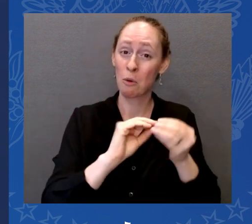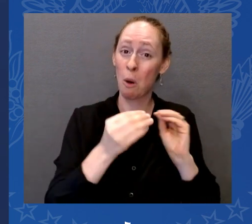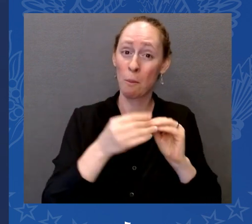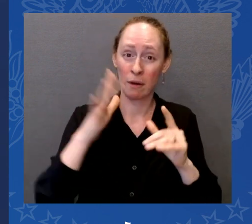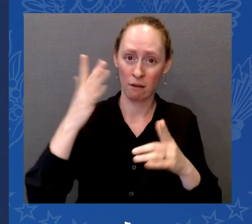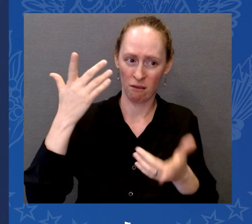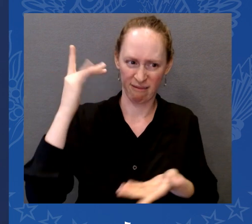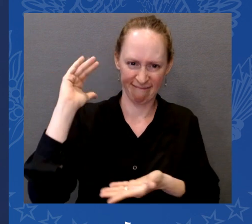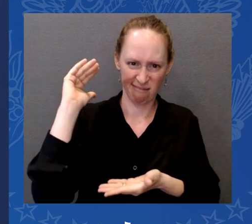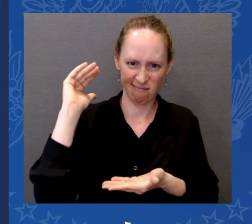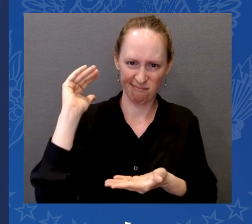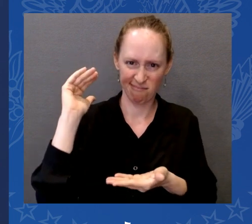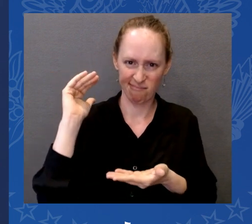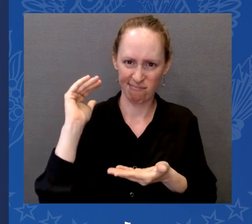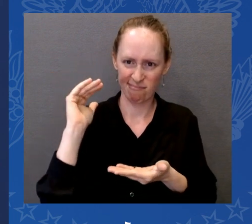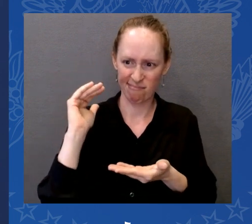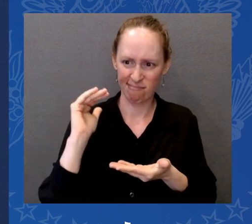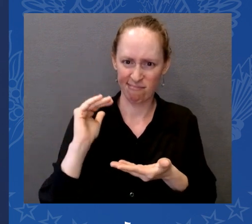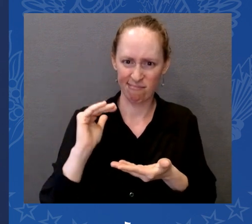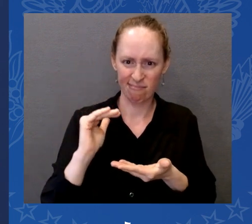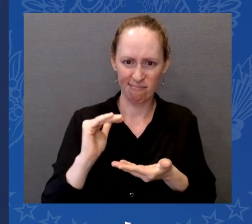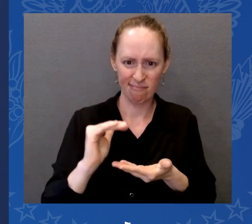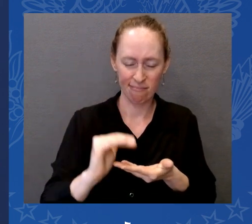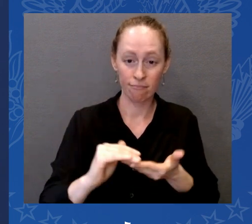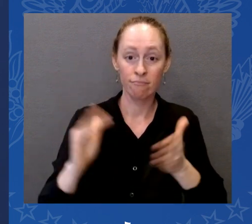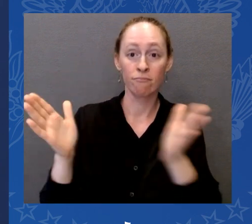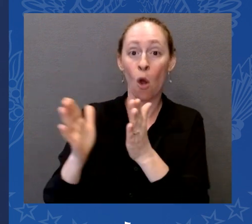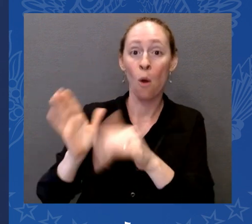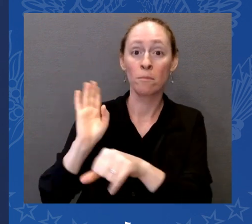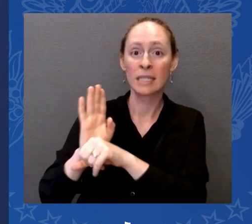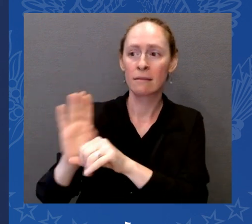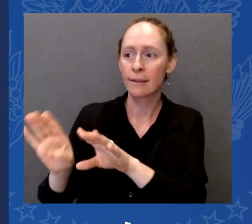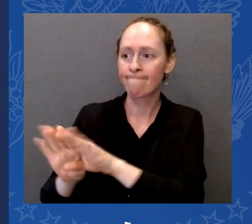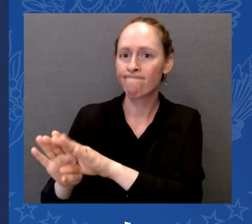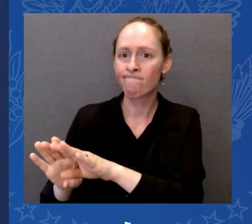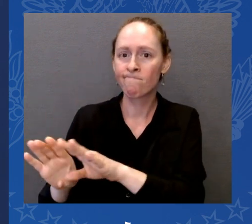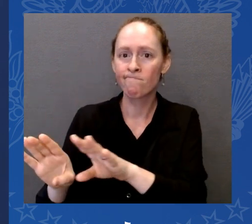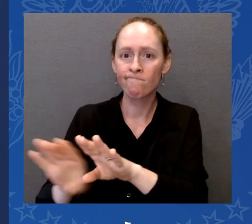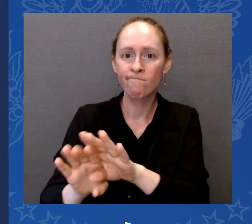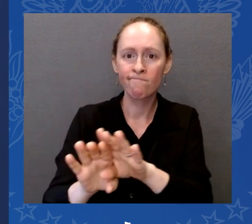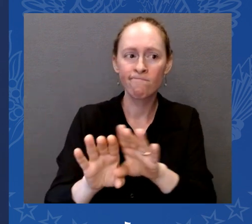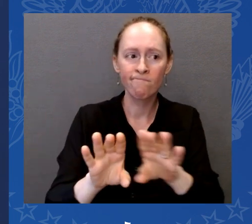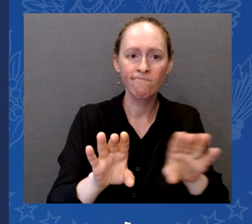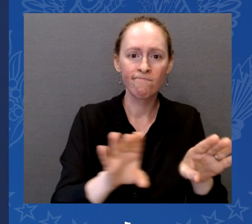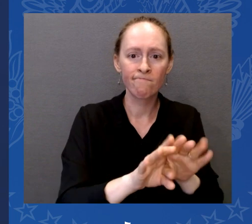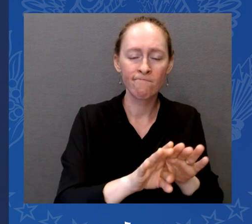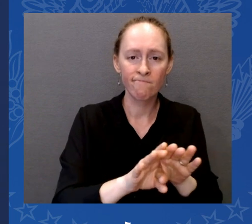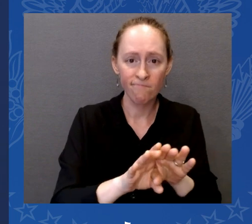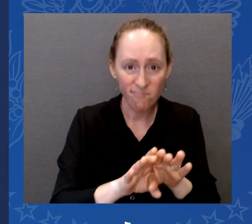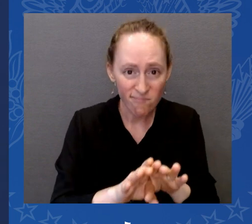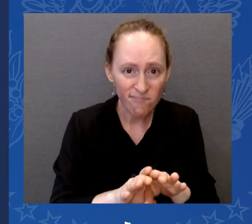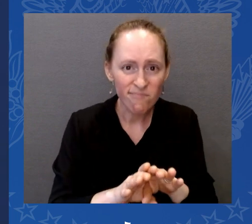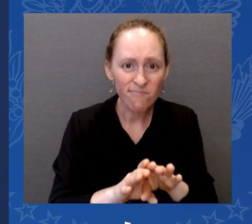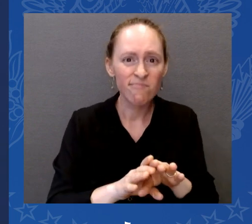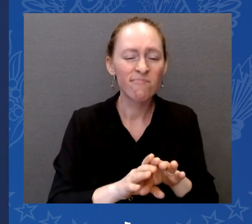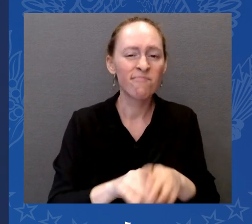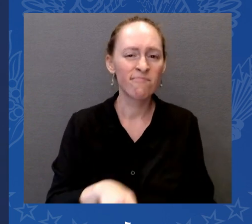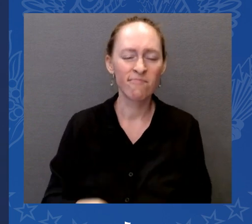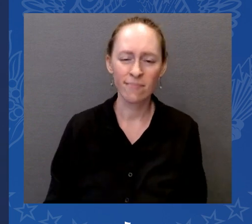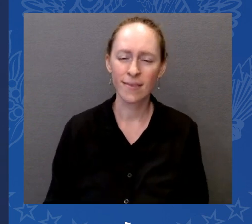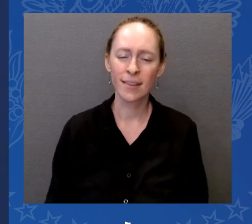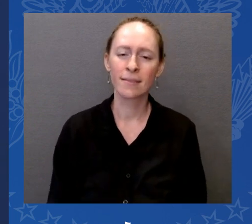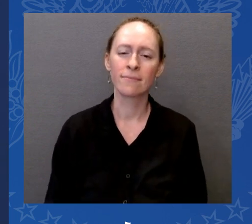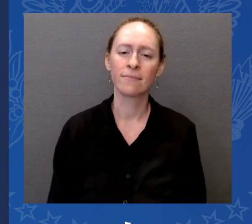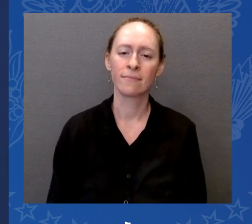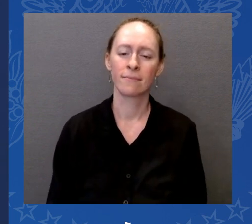businesses closed. The irony is that during the pandemic, the record number of Americans became, at the same time we lost all these small